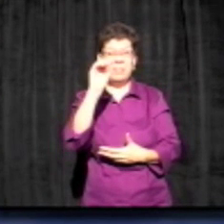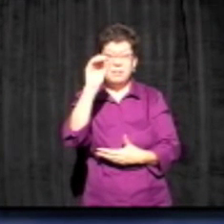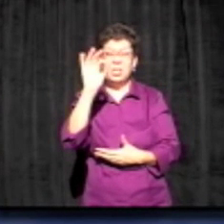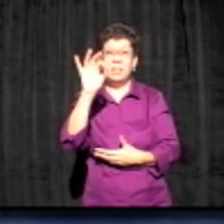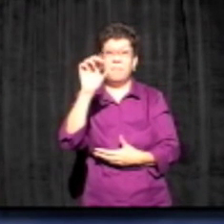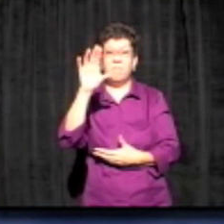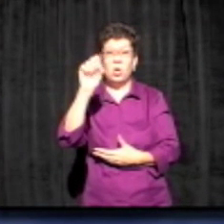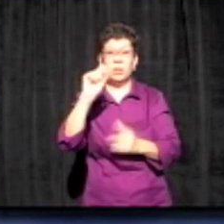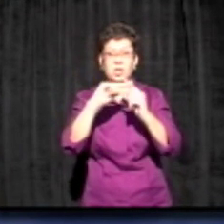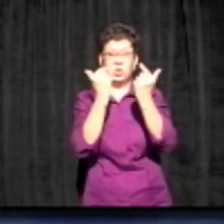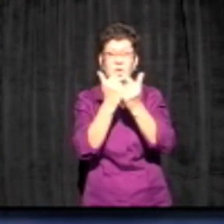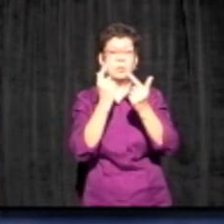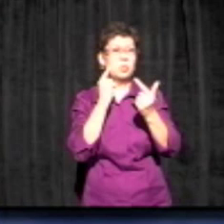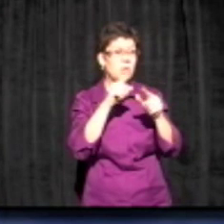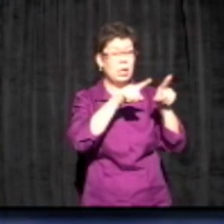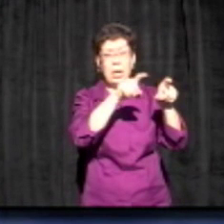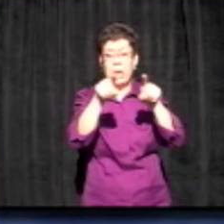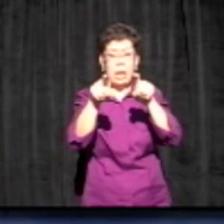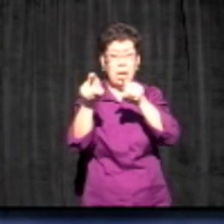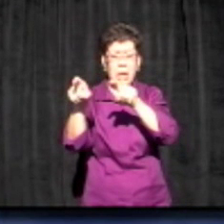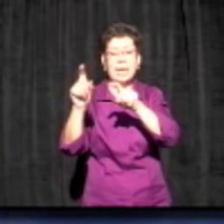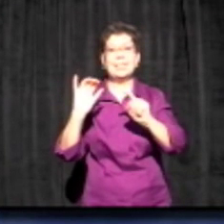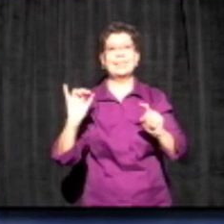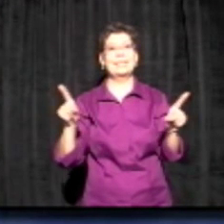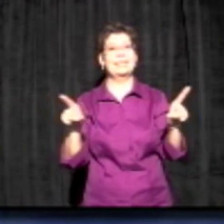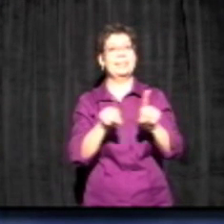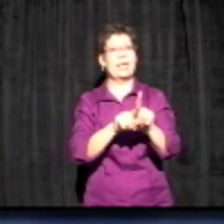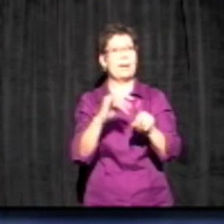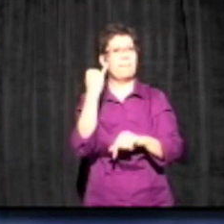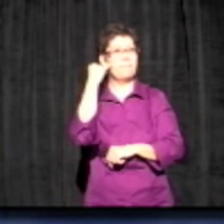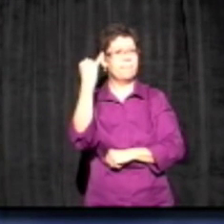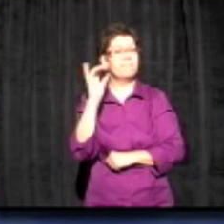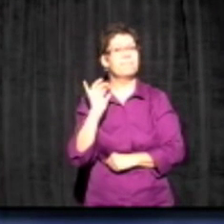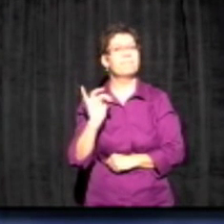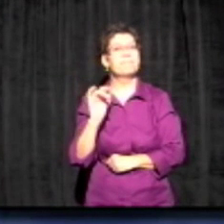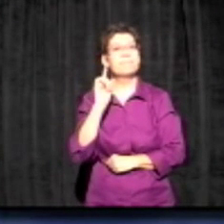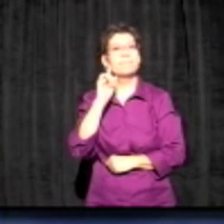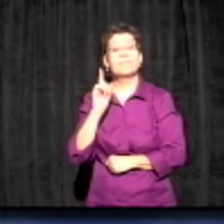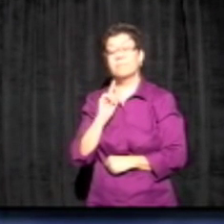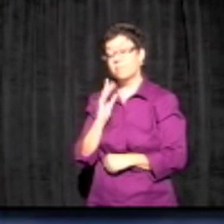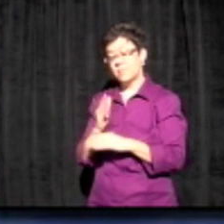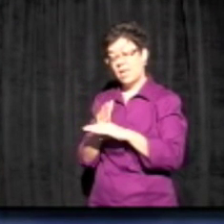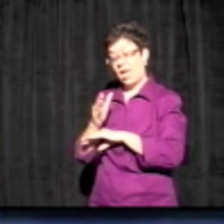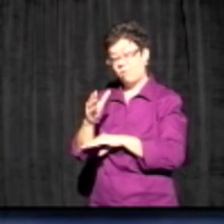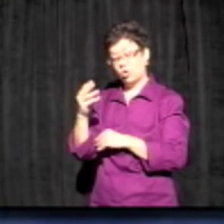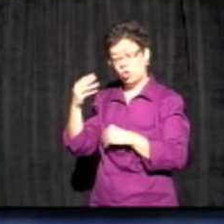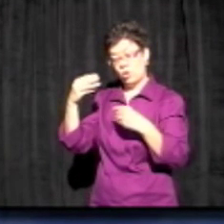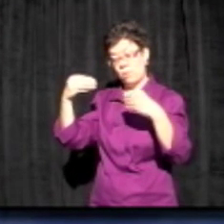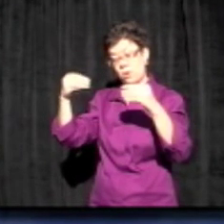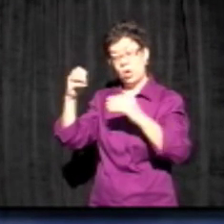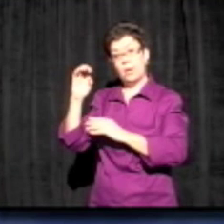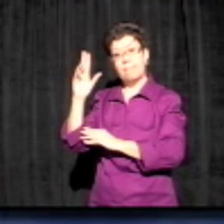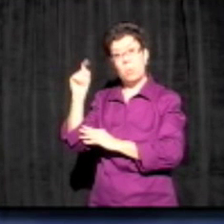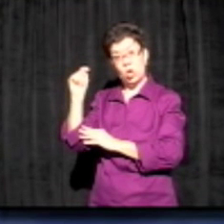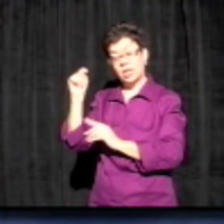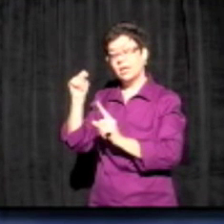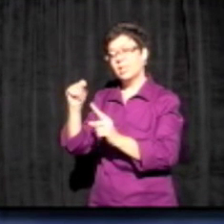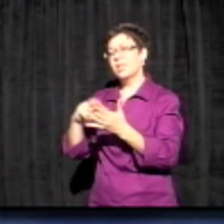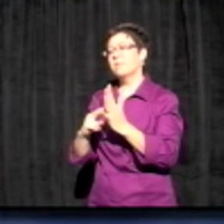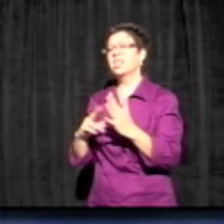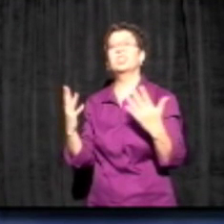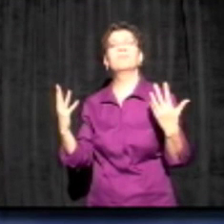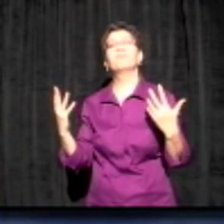groups, we heard a constant theme that aftermarket means afterthought, that there is no